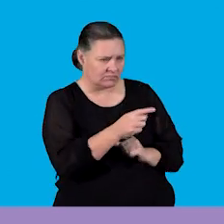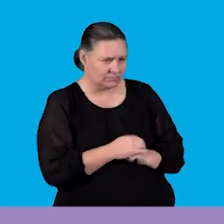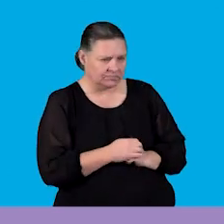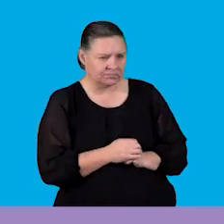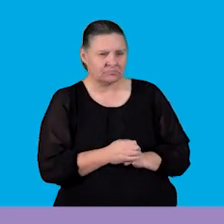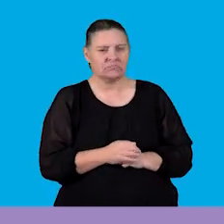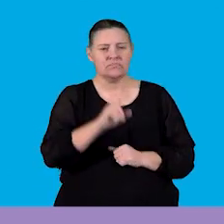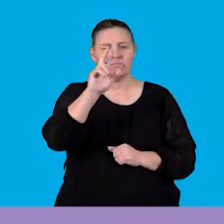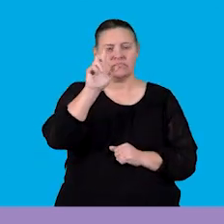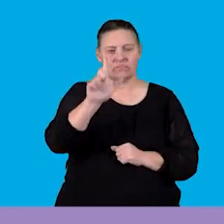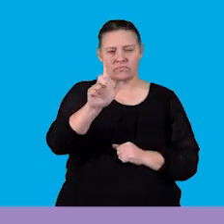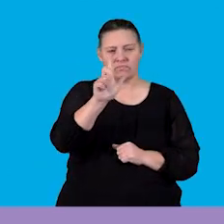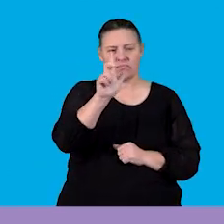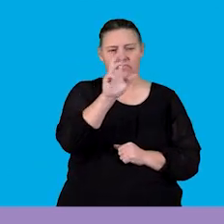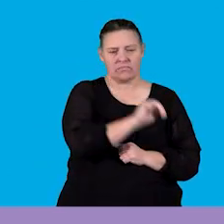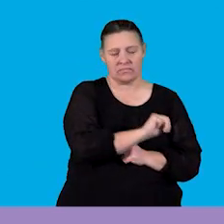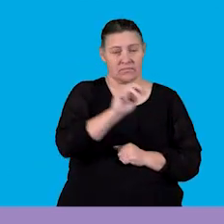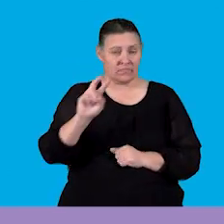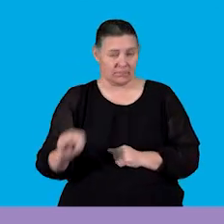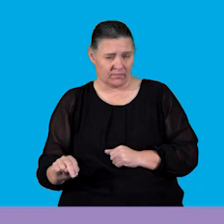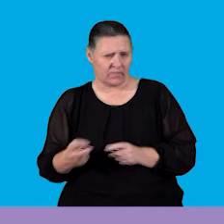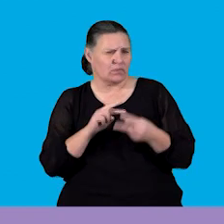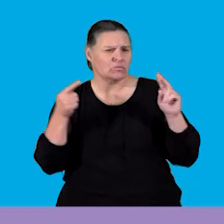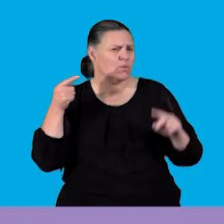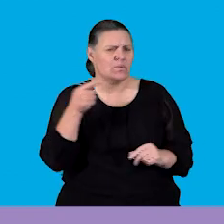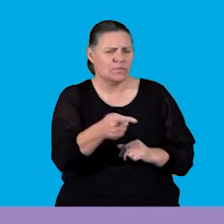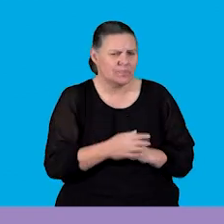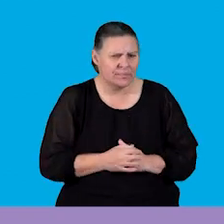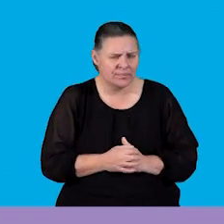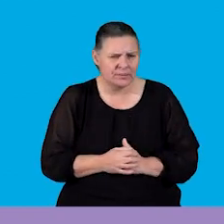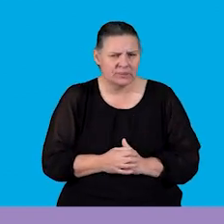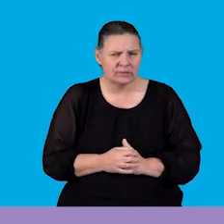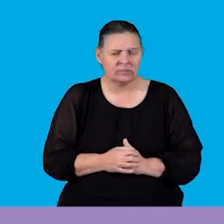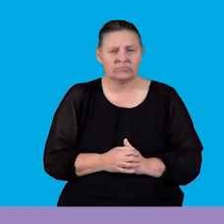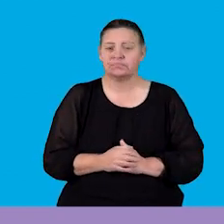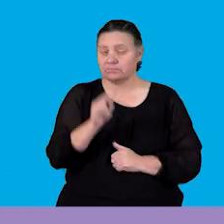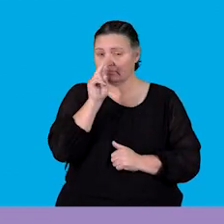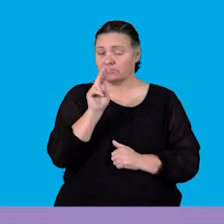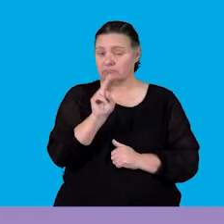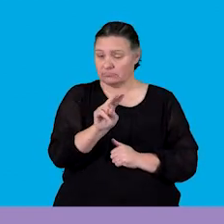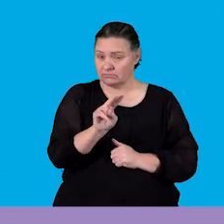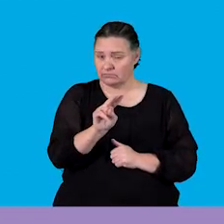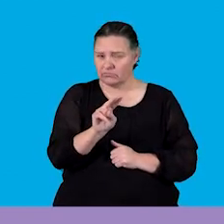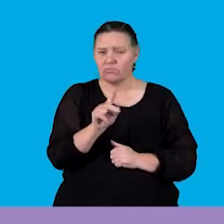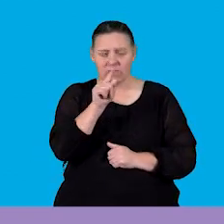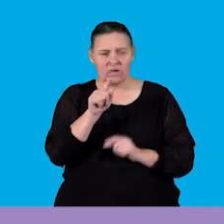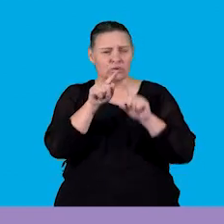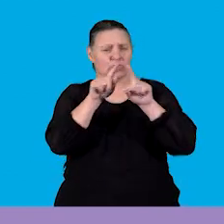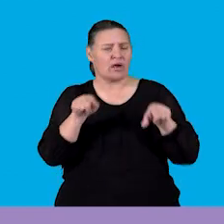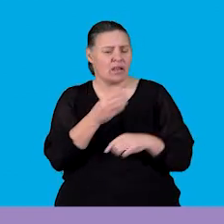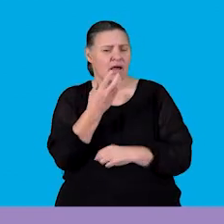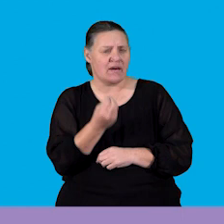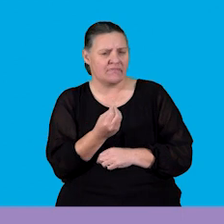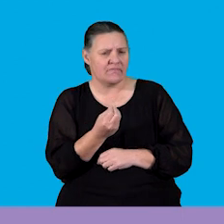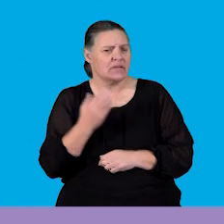Let's look at triangle LMN. What type of triangle is this? Now we can see that in